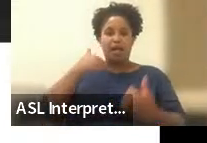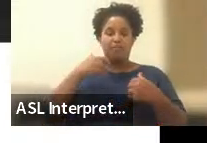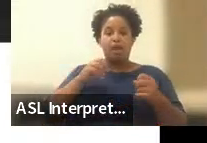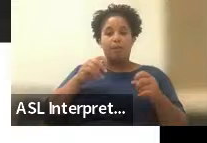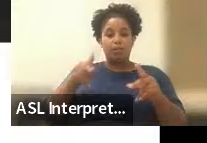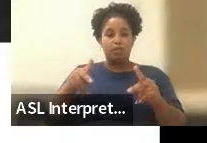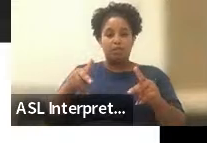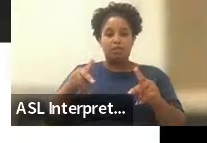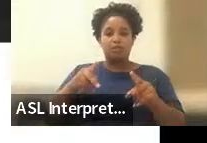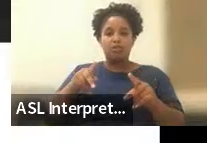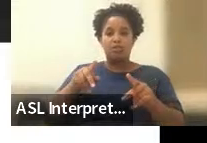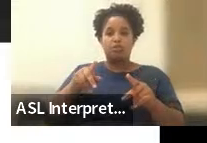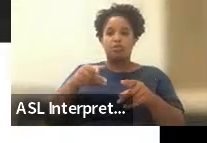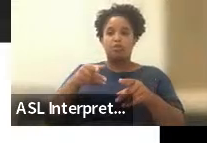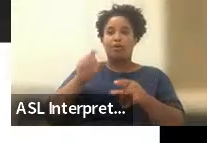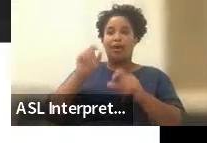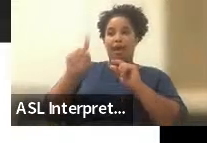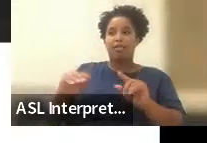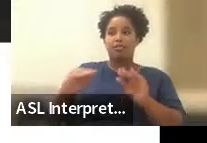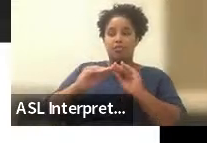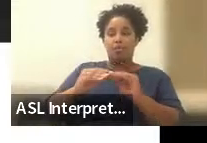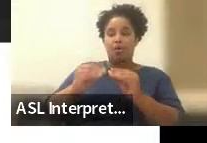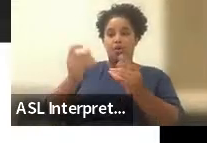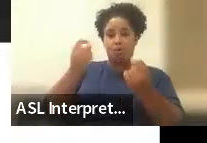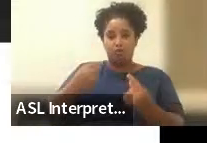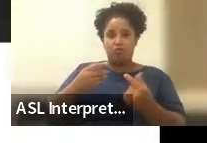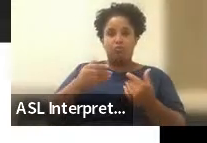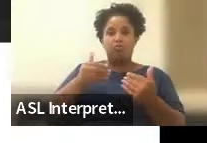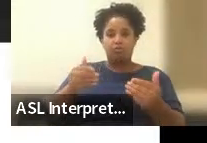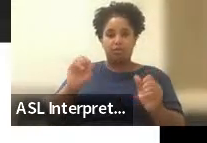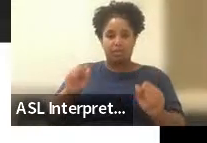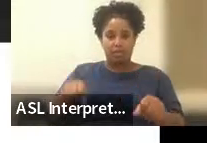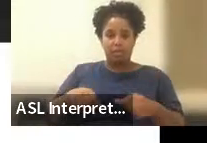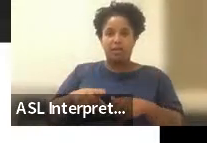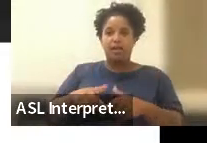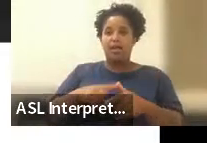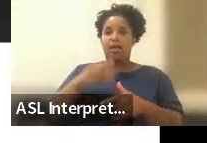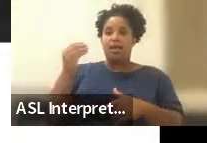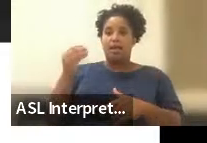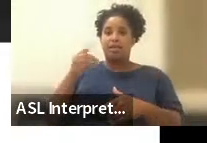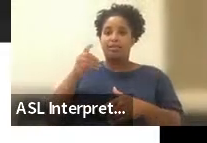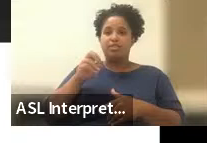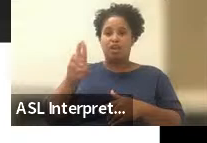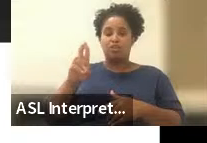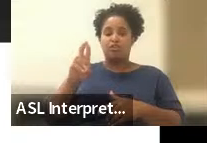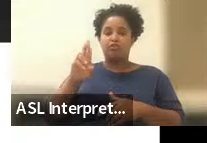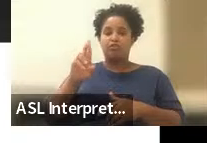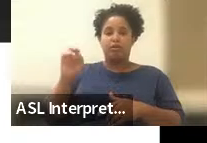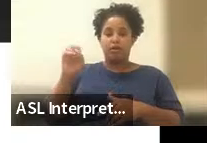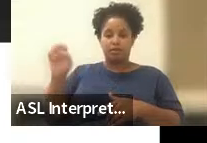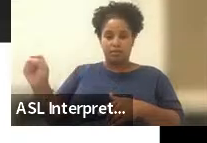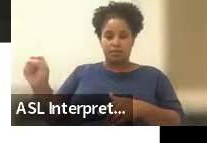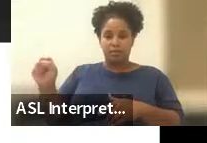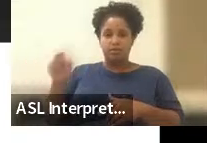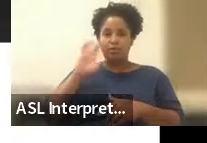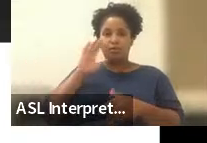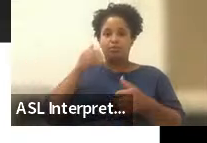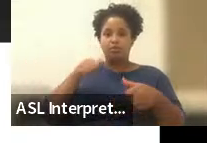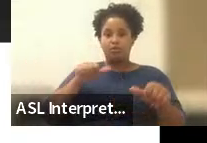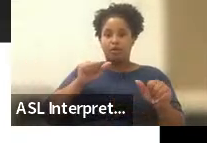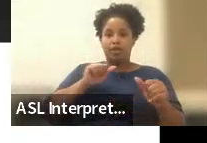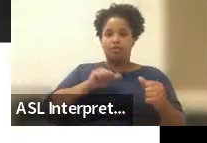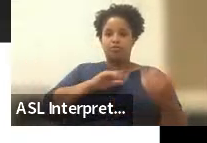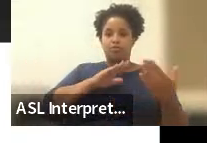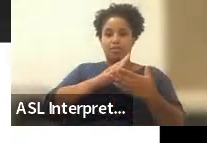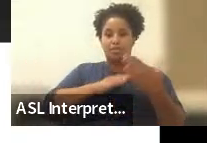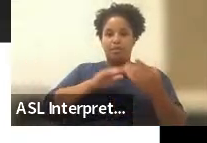to ask additional questions. And we will also, as Dr. Moss pointed out, we will try to address some of the questions that